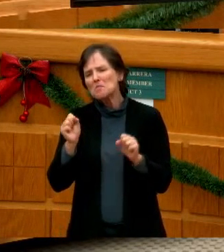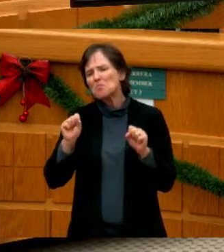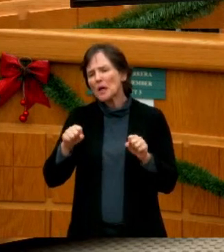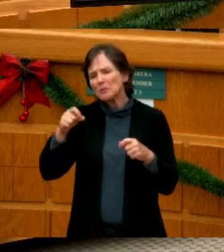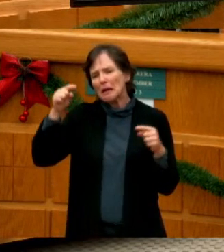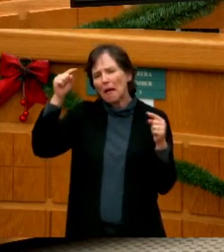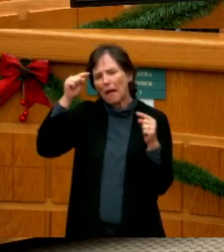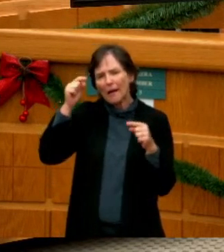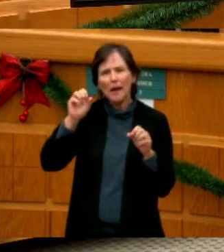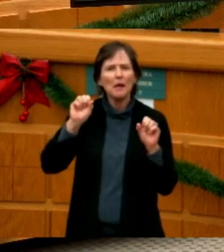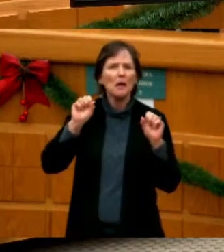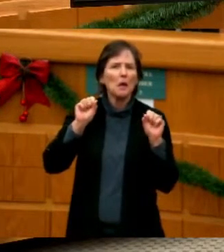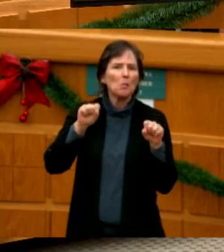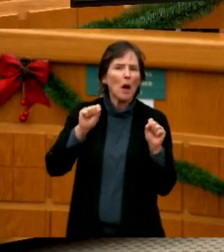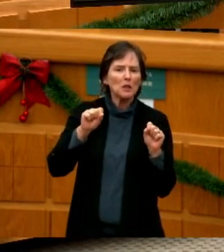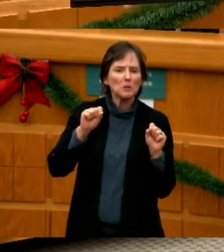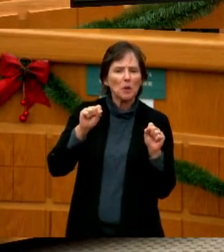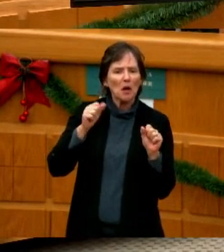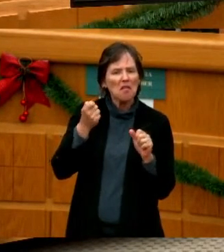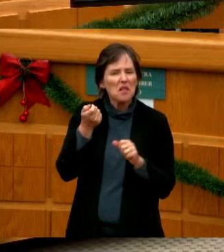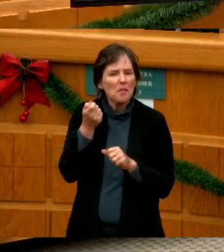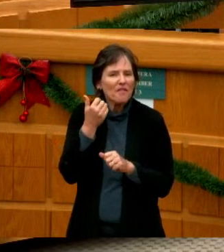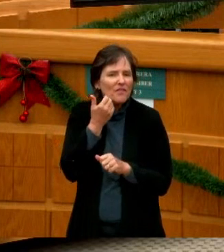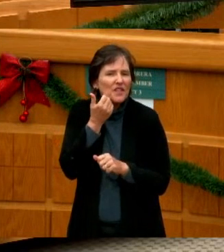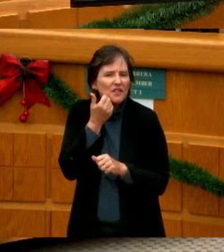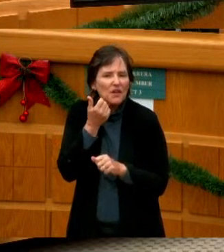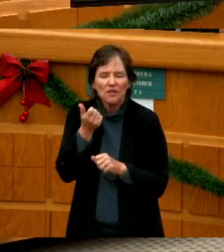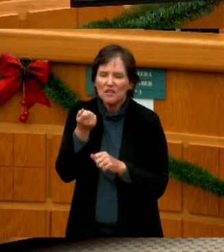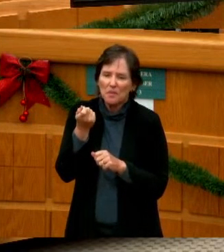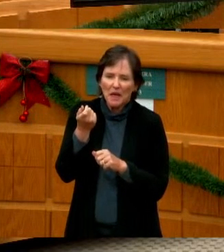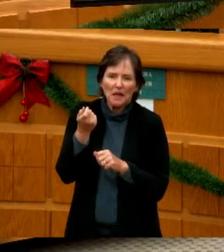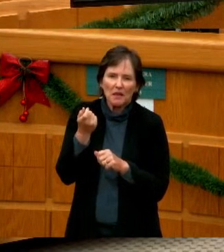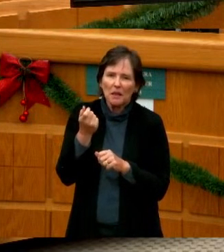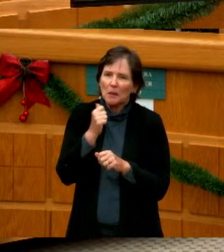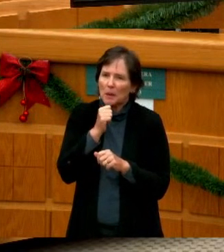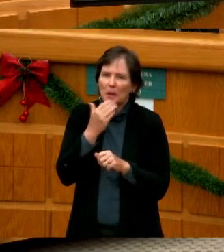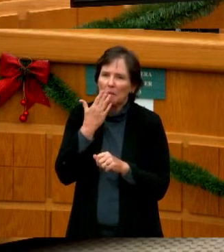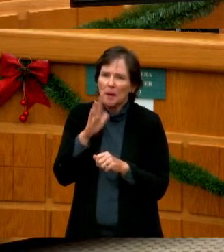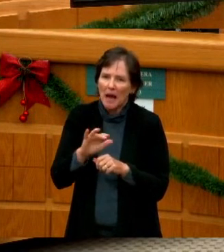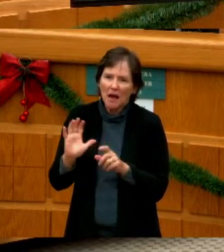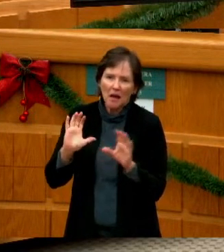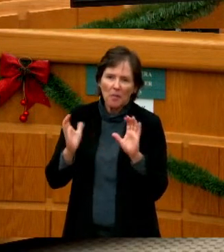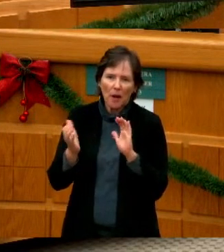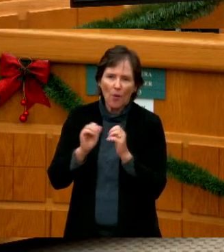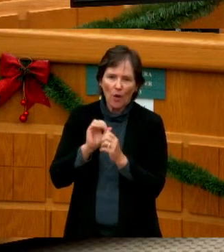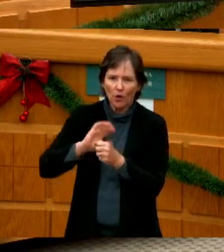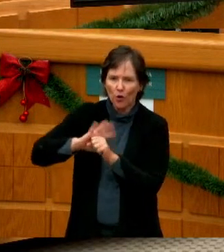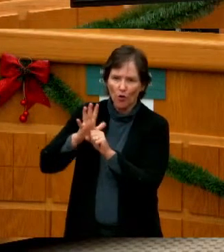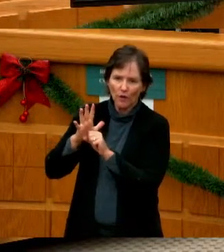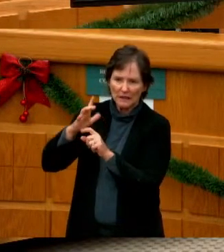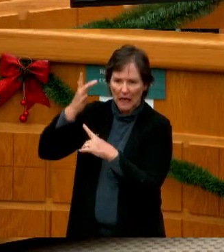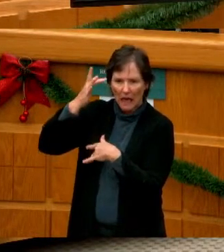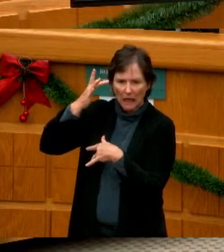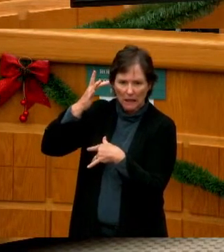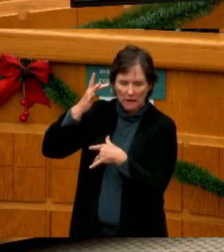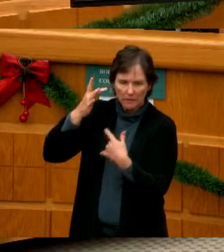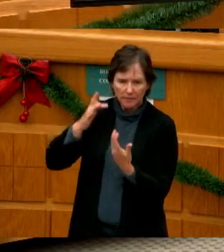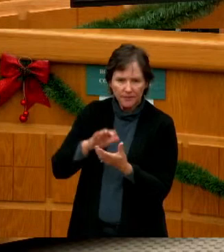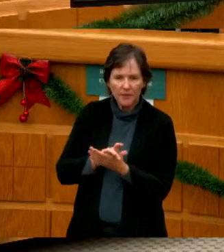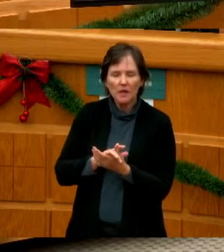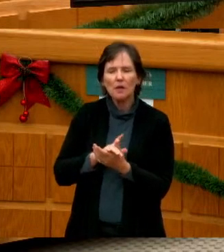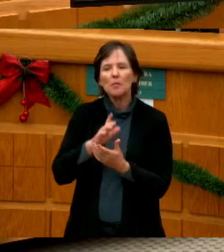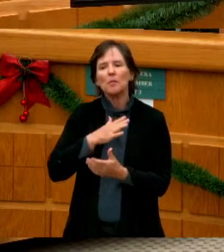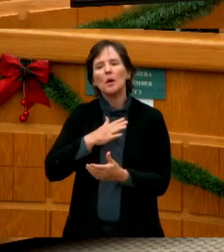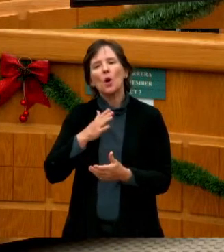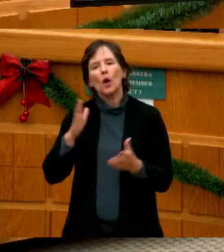aches. While waiting for the vaccine to arrive, public health urges everyone to continue practicing the preventive measures that help decrease